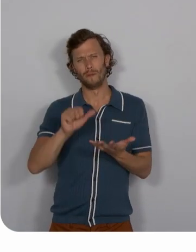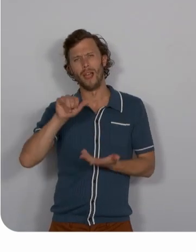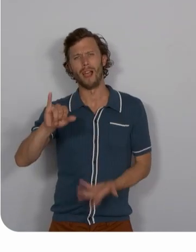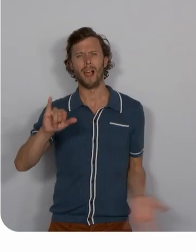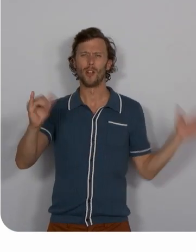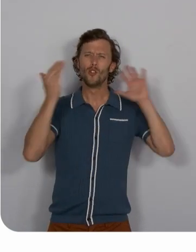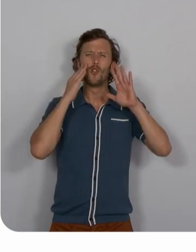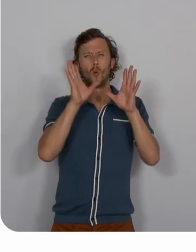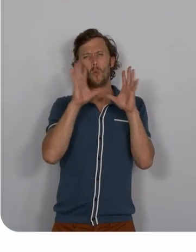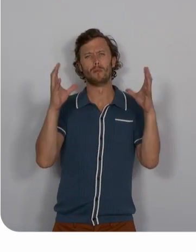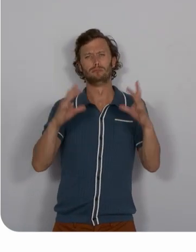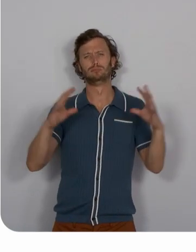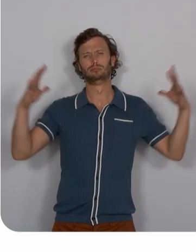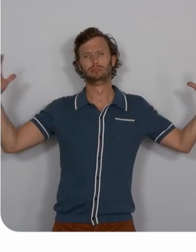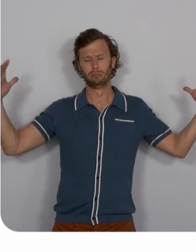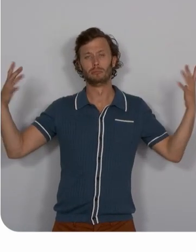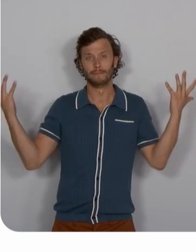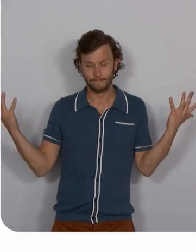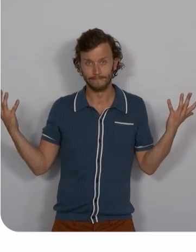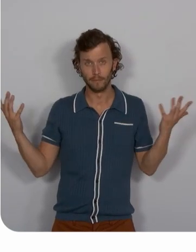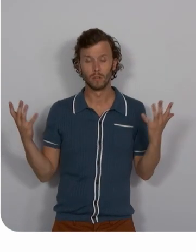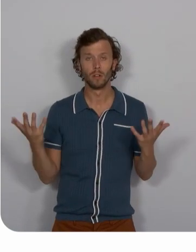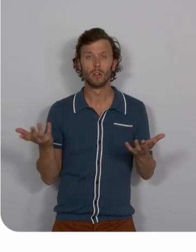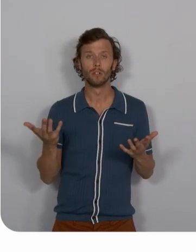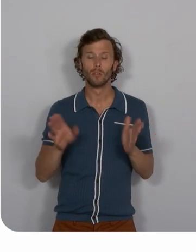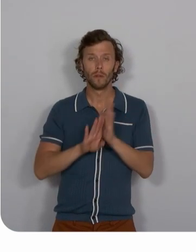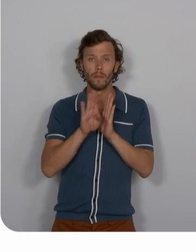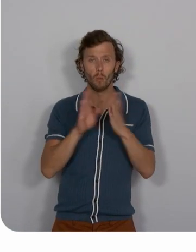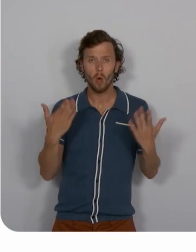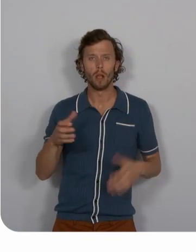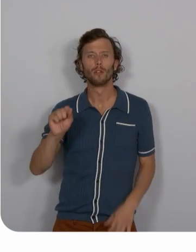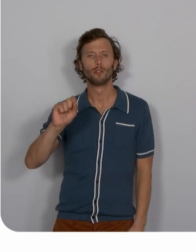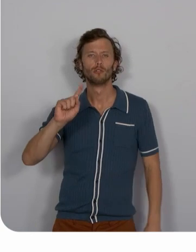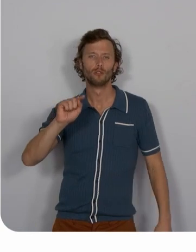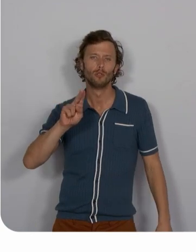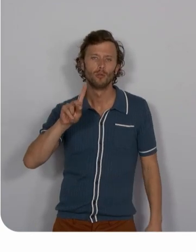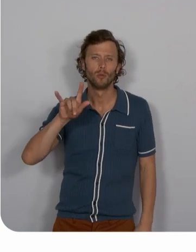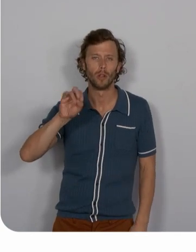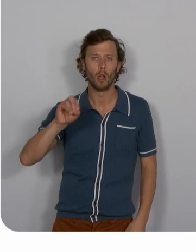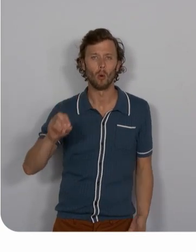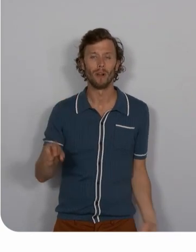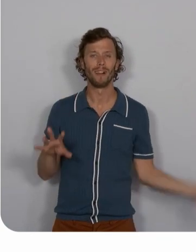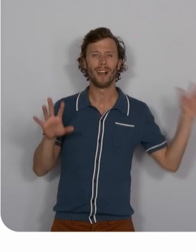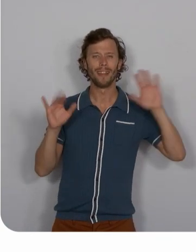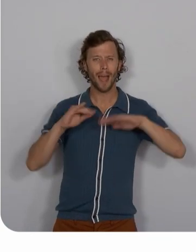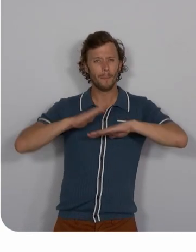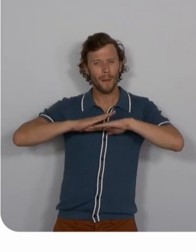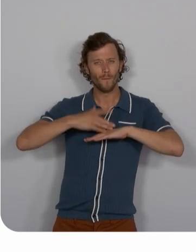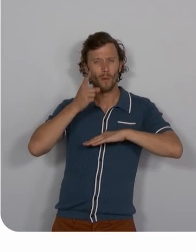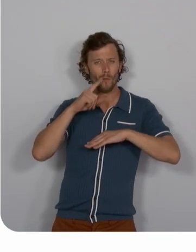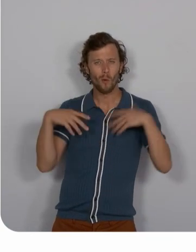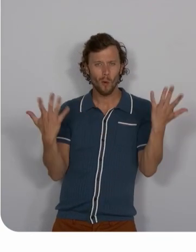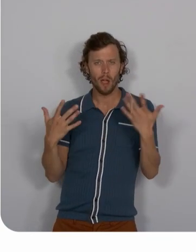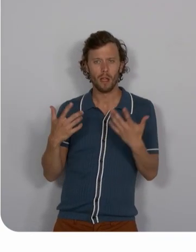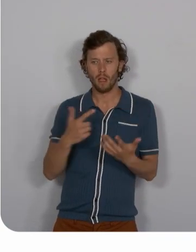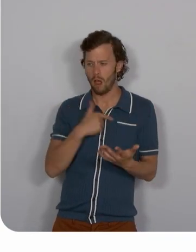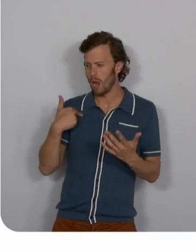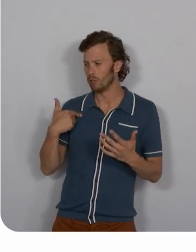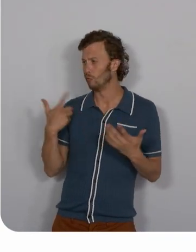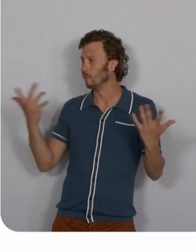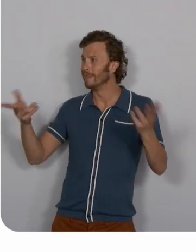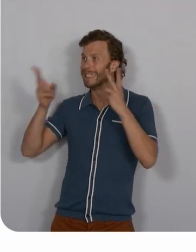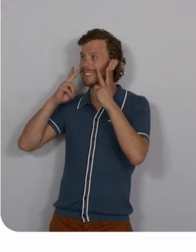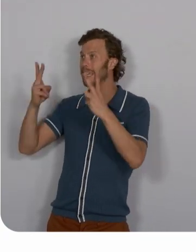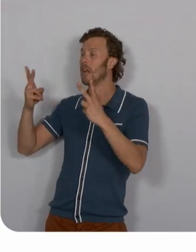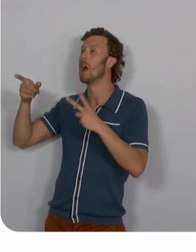AI Studio to support this endeavor across Meta. It's designed for us to responsibly build